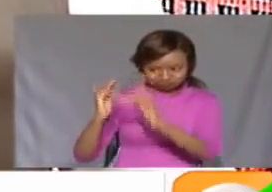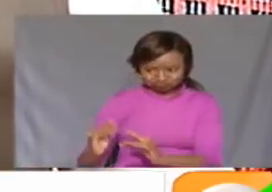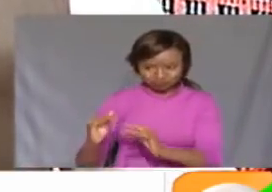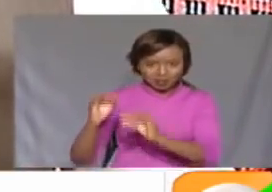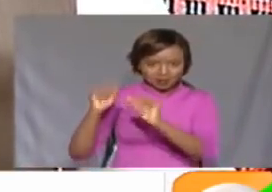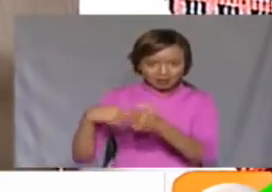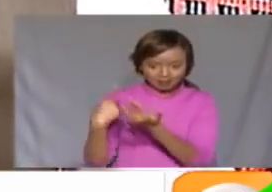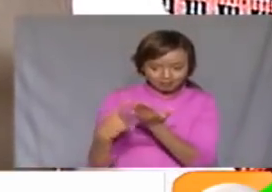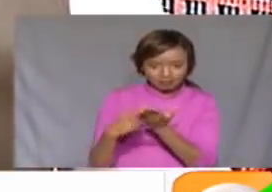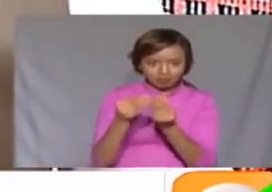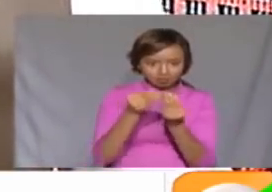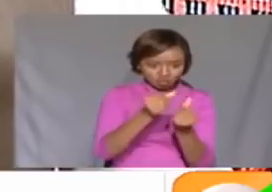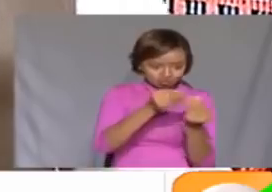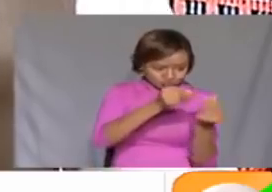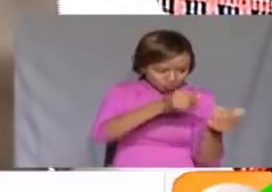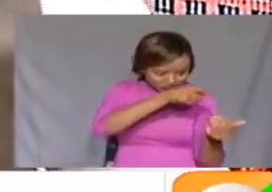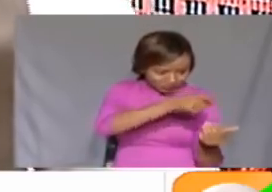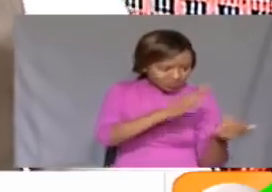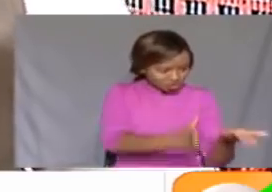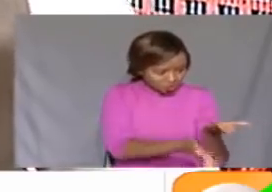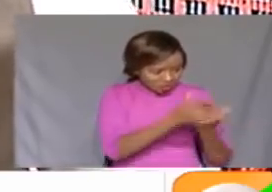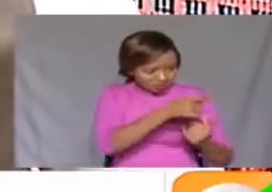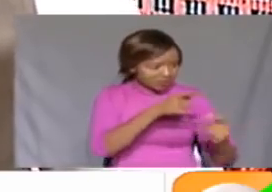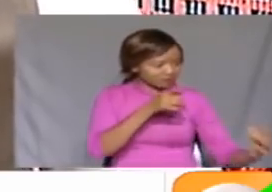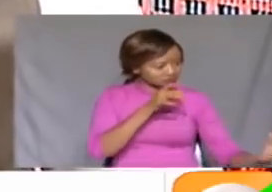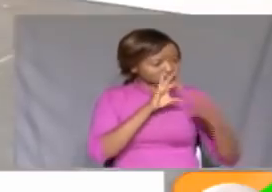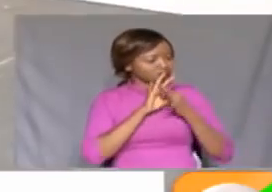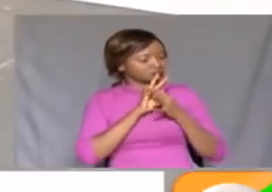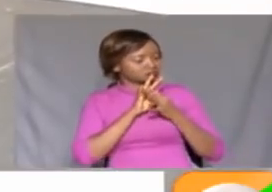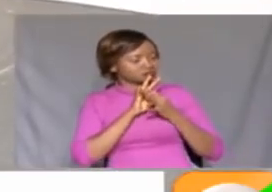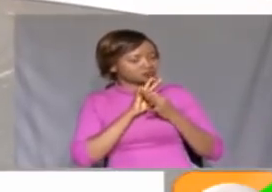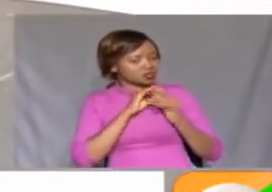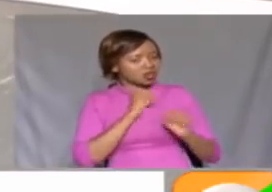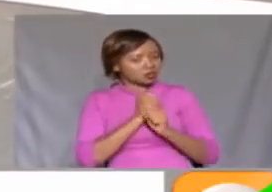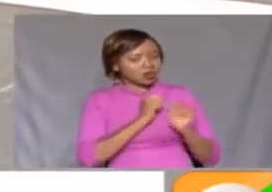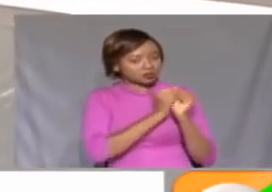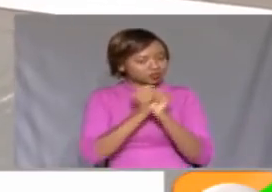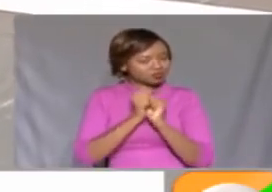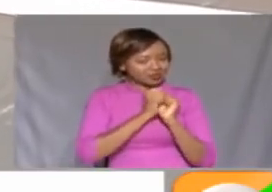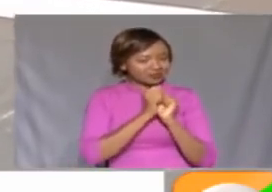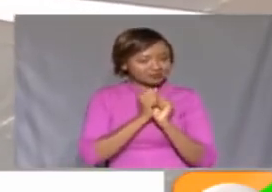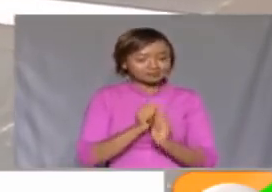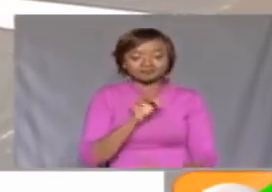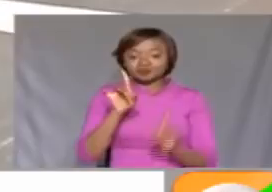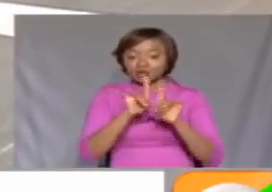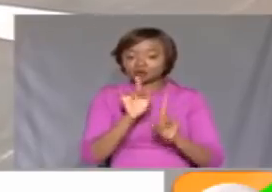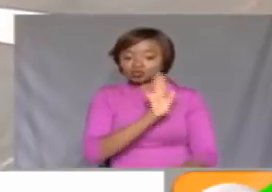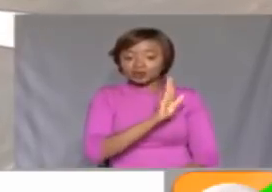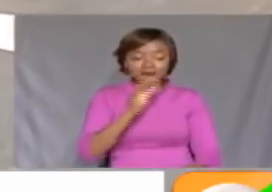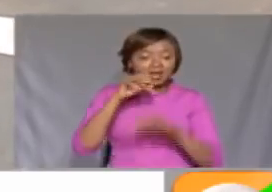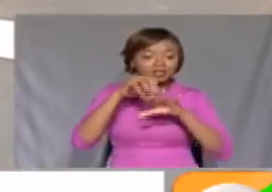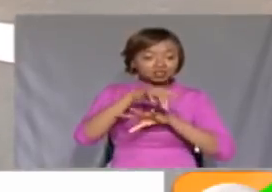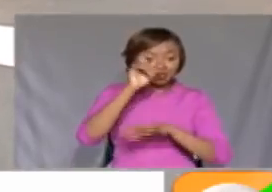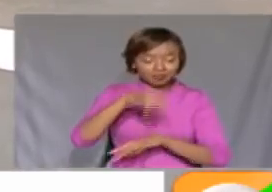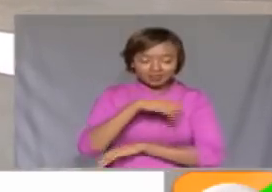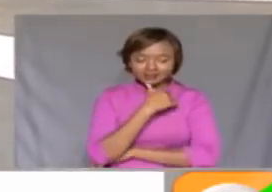basically getting Mike Sonko to cooperate with the NMS. Finally, Mike Sonko needs to be watching